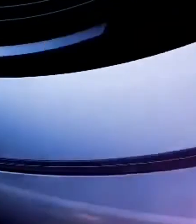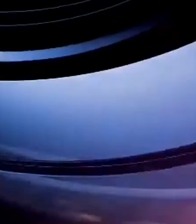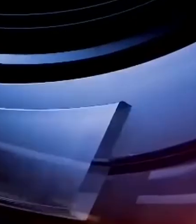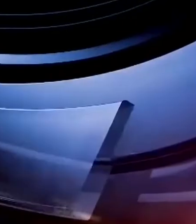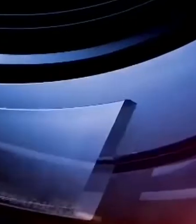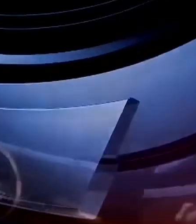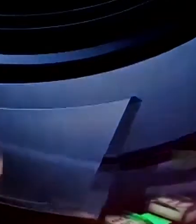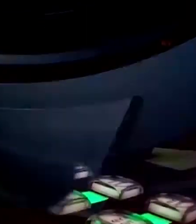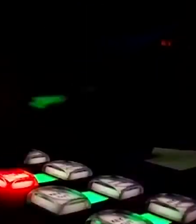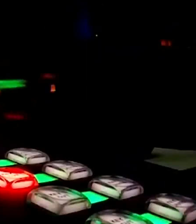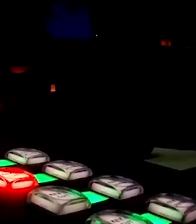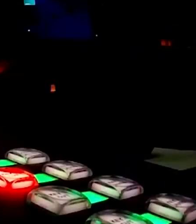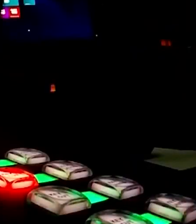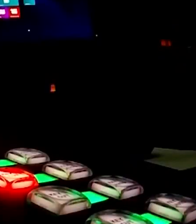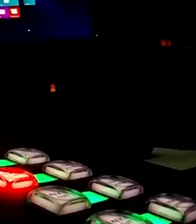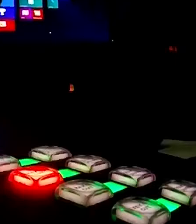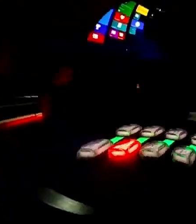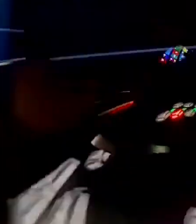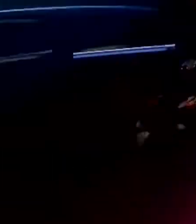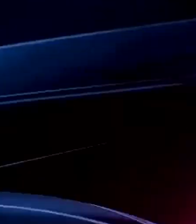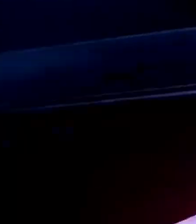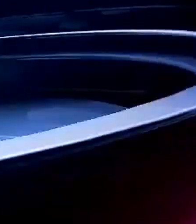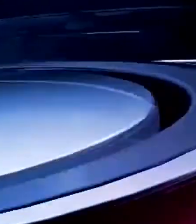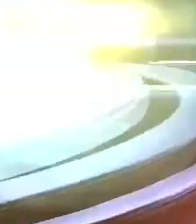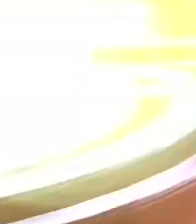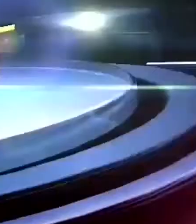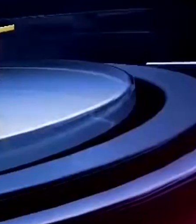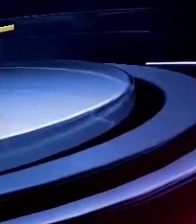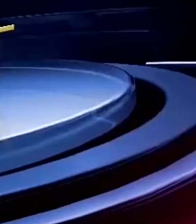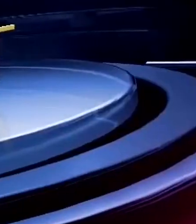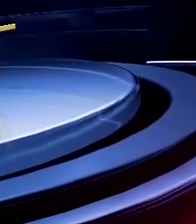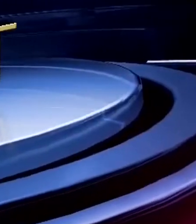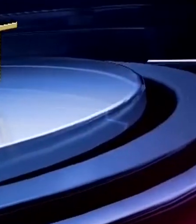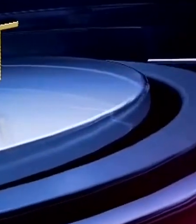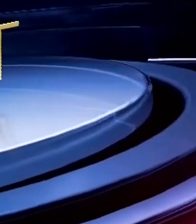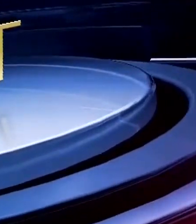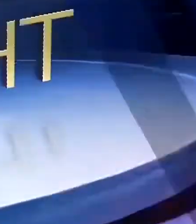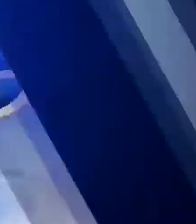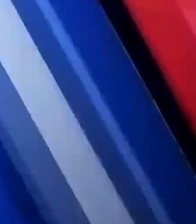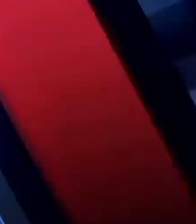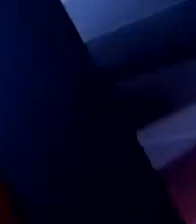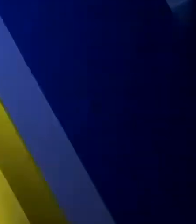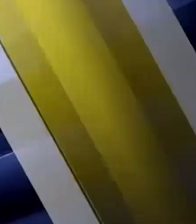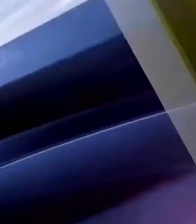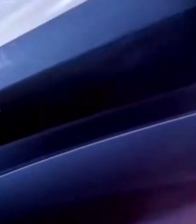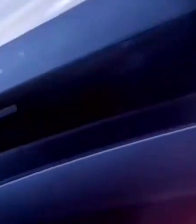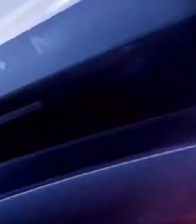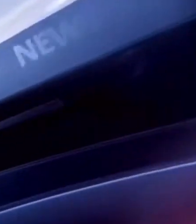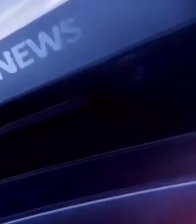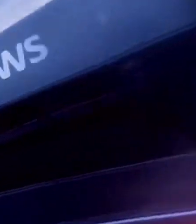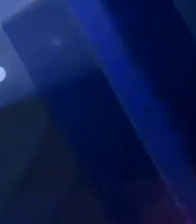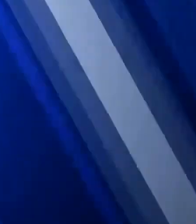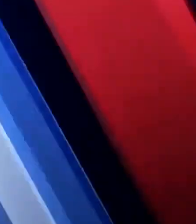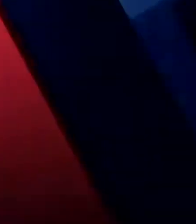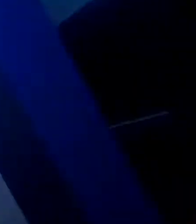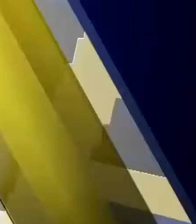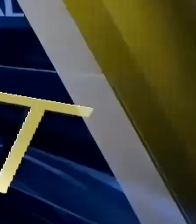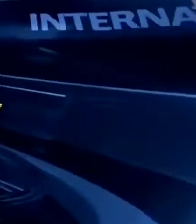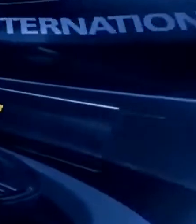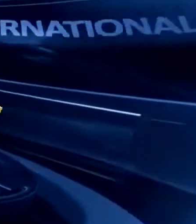Broadcasting from our studios in the Pine St. Michael, this is CBC Newsnight, starting now.